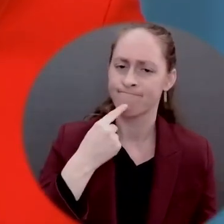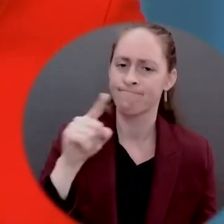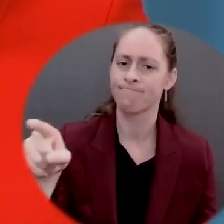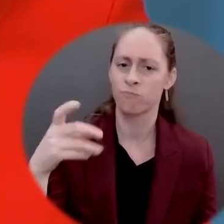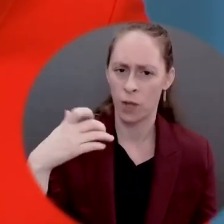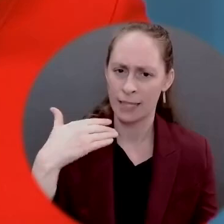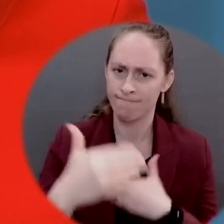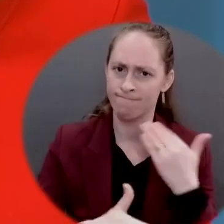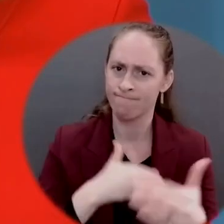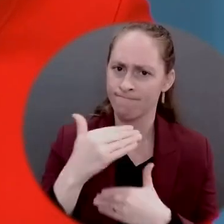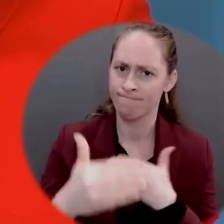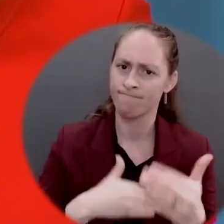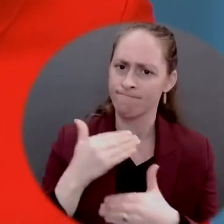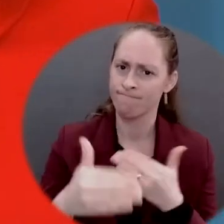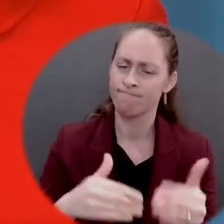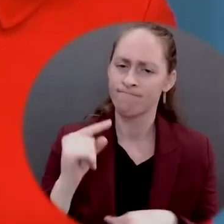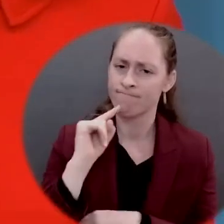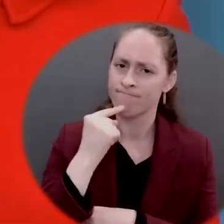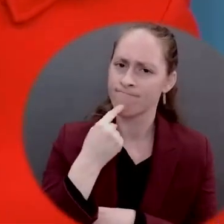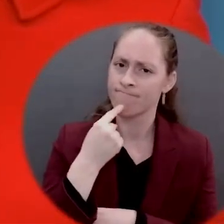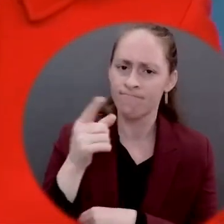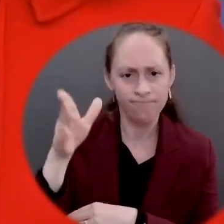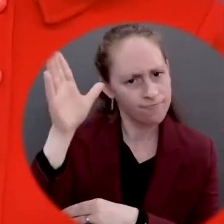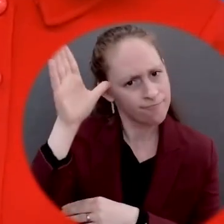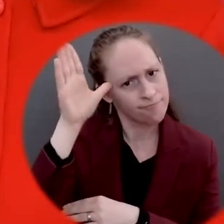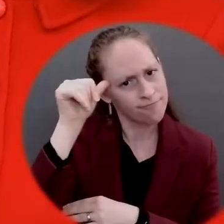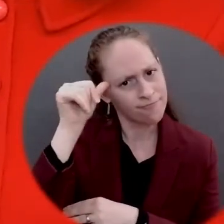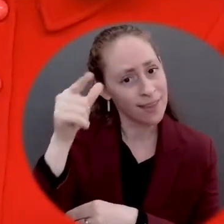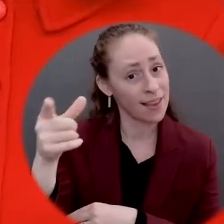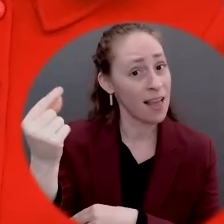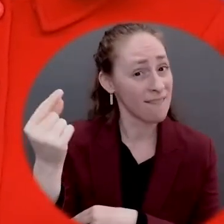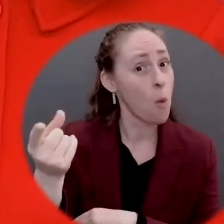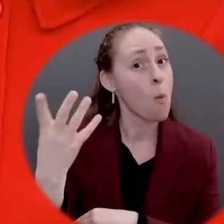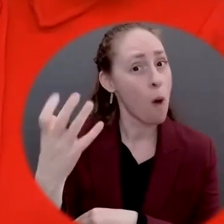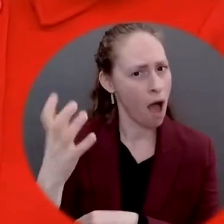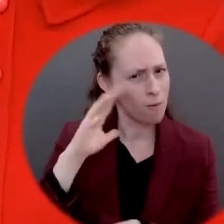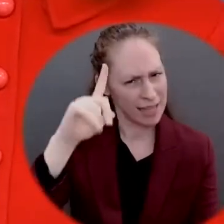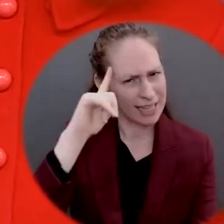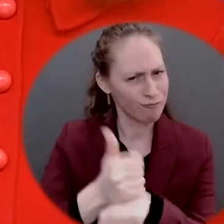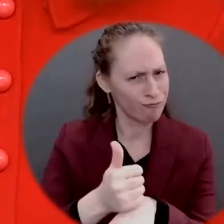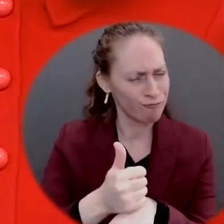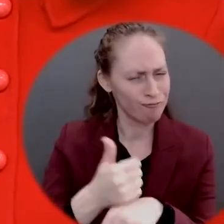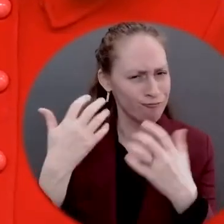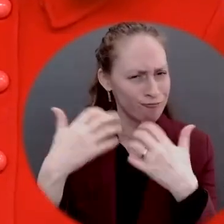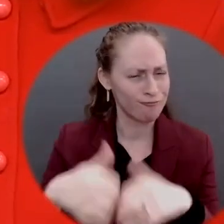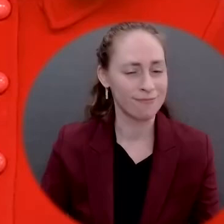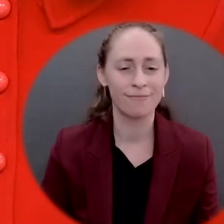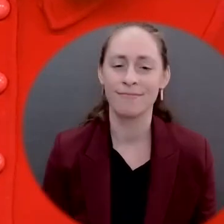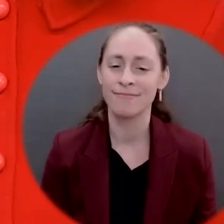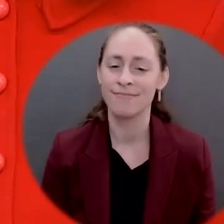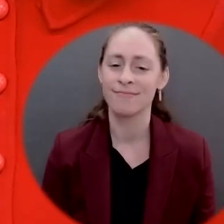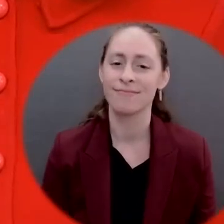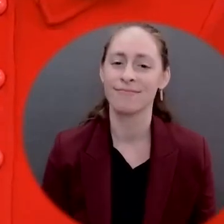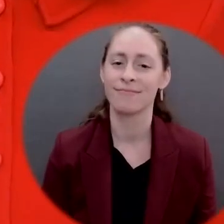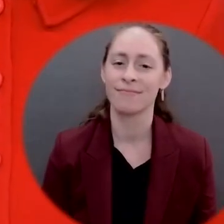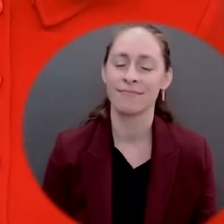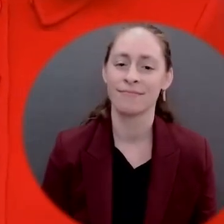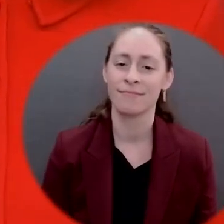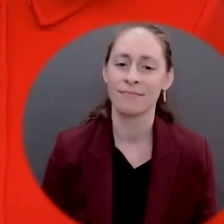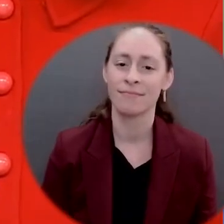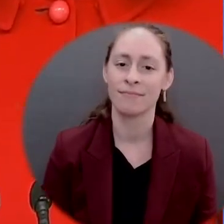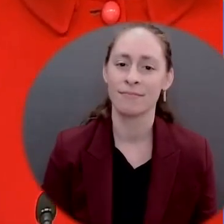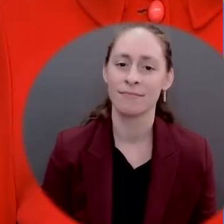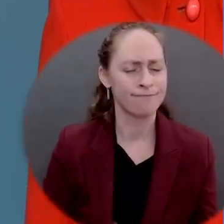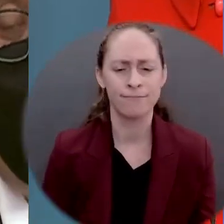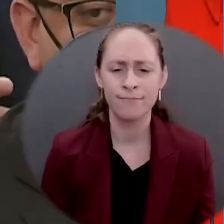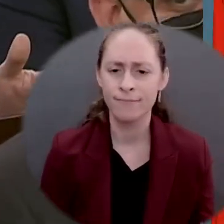bulldog when he wants to get something done. So we support his efforts to get these 5 nominees forward. There's a couple days left, and all we're asking